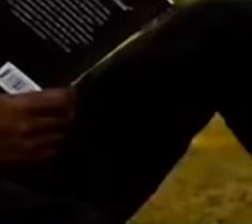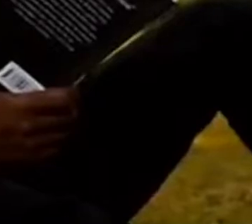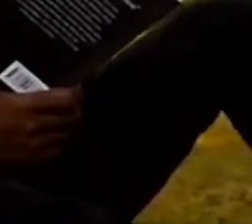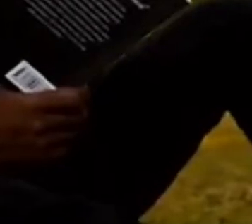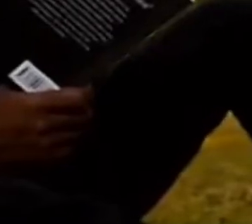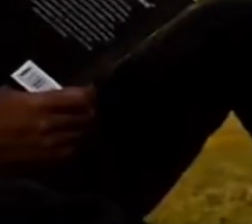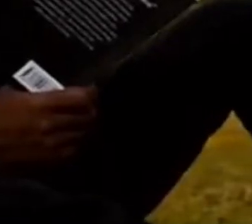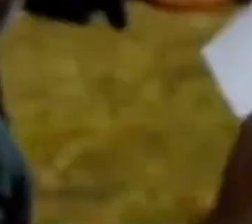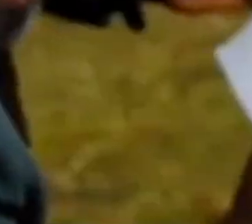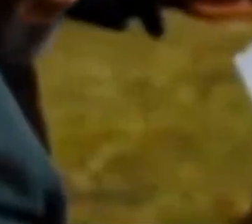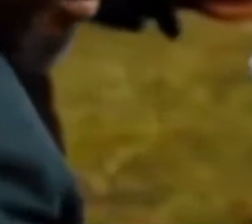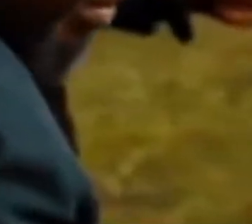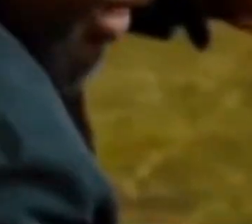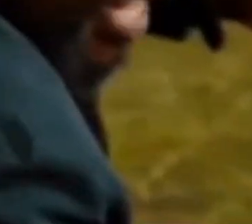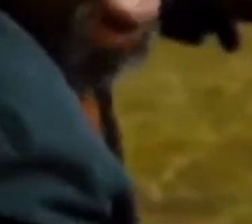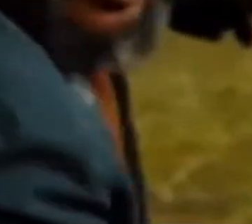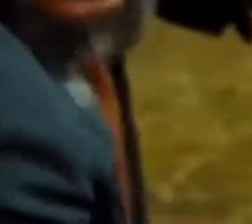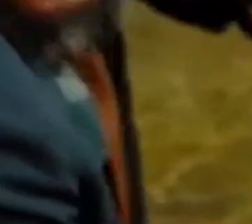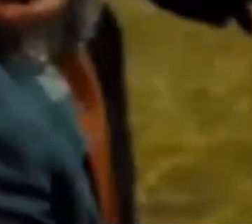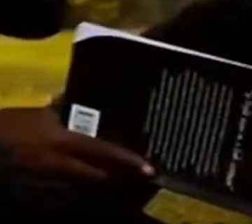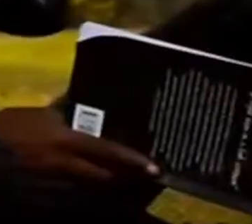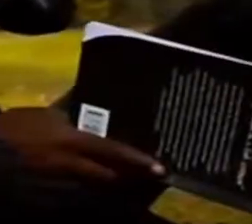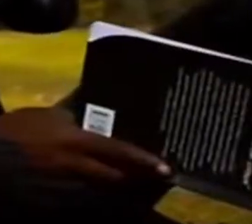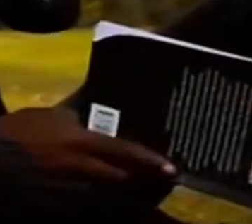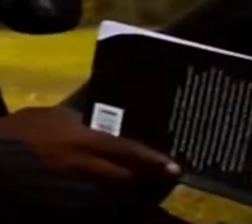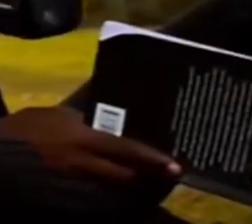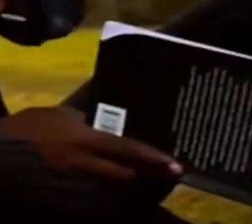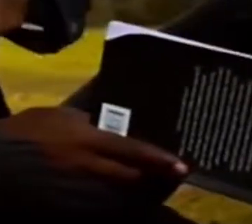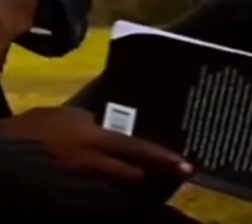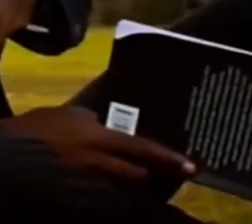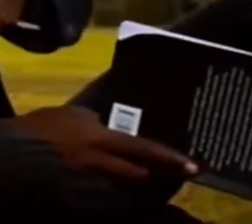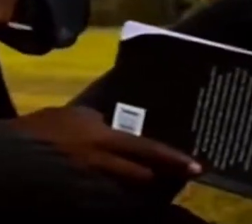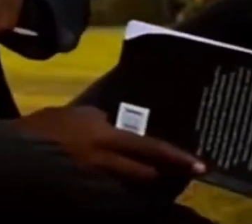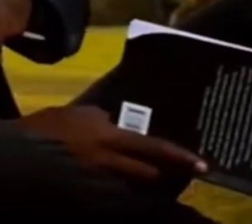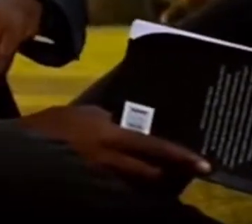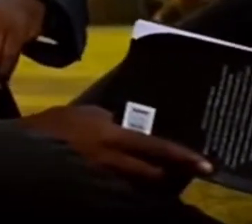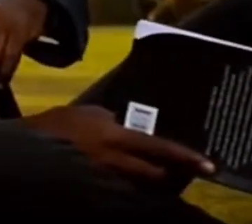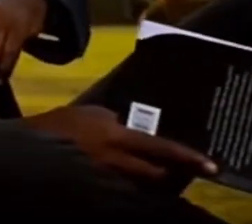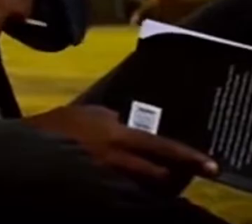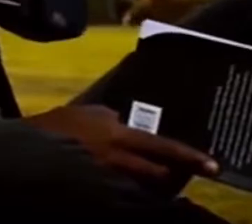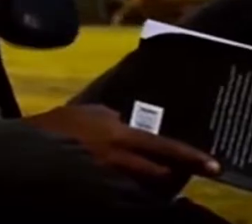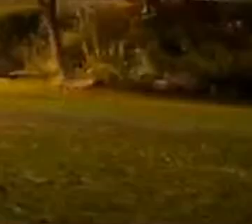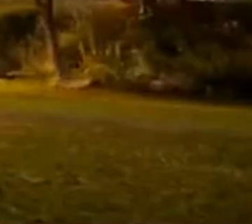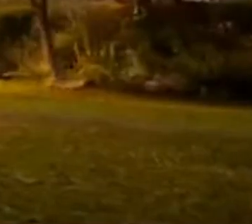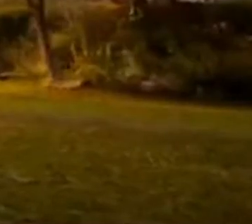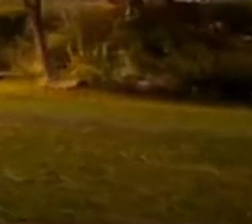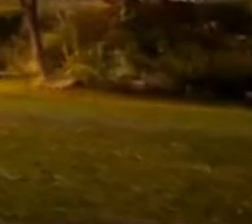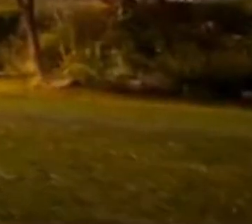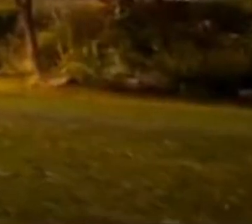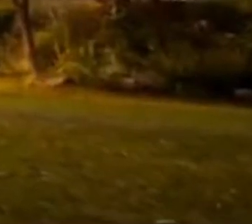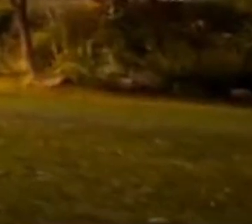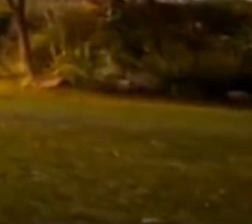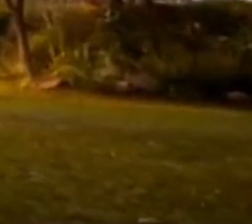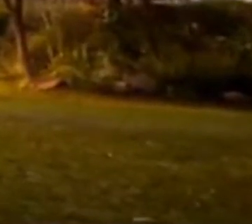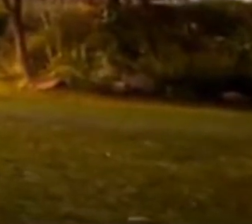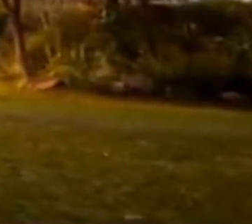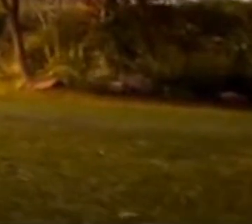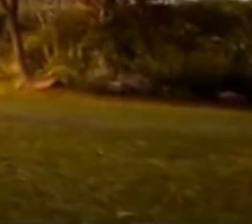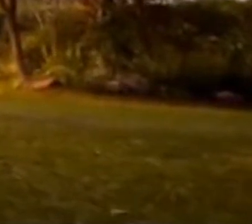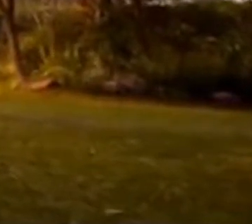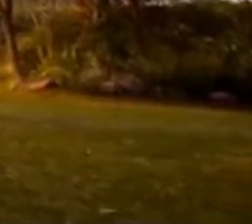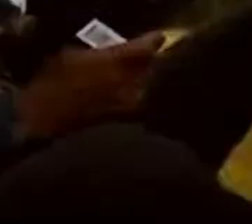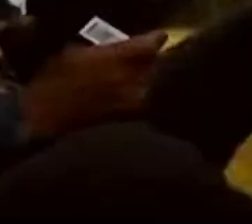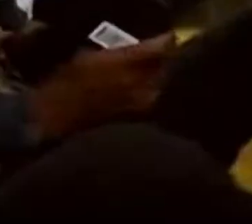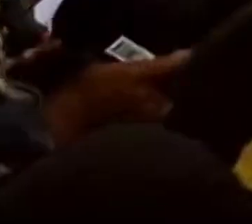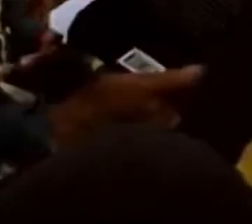pusher. I am that dude that move the flag heavier than Respucia. Don't you think mwema wajiba mdimwadiba fa emotional? You take things personal patunti